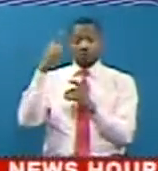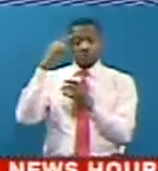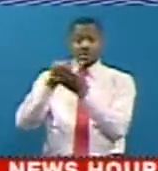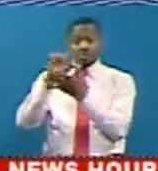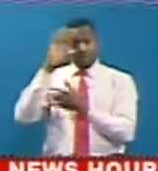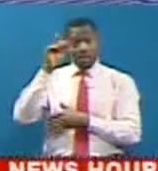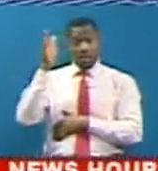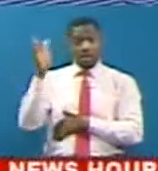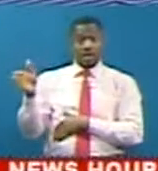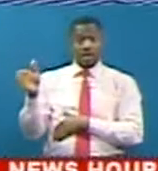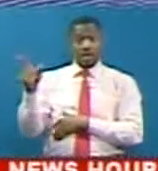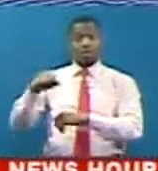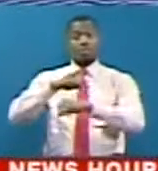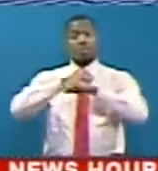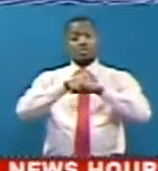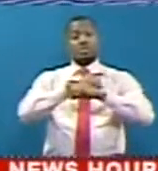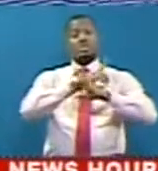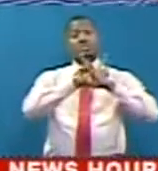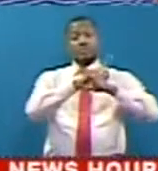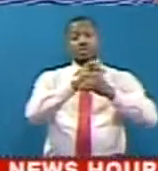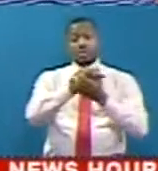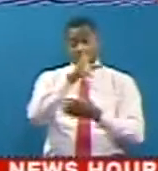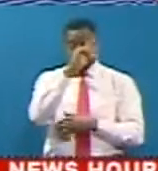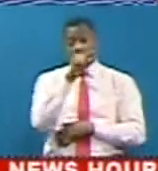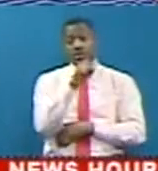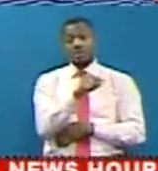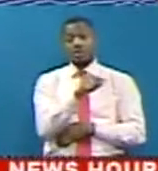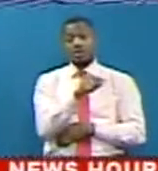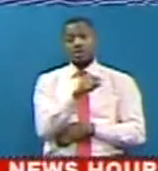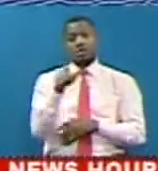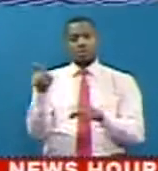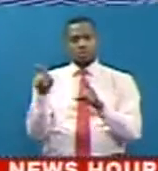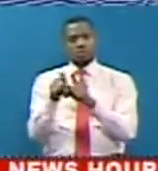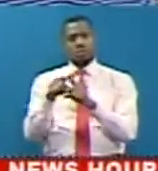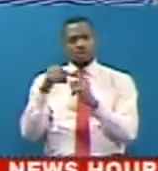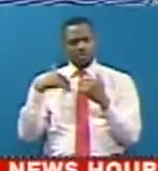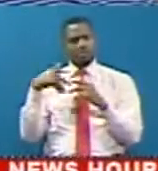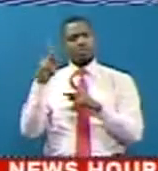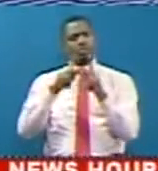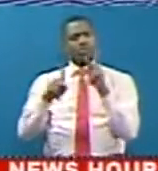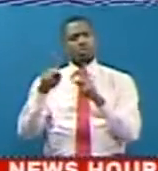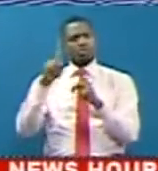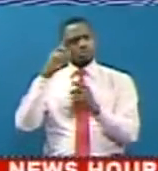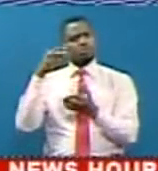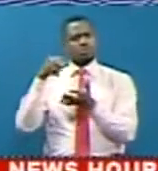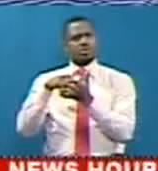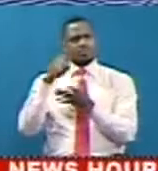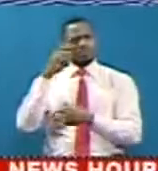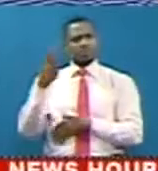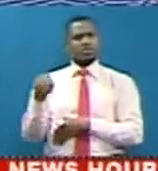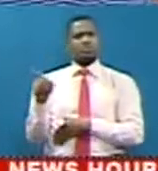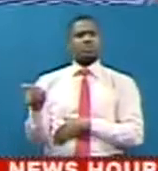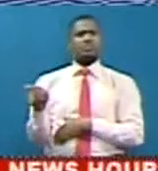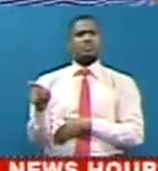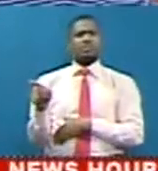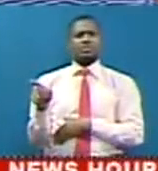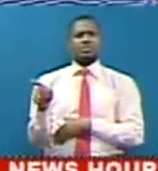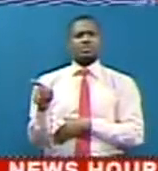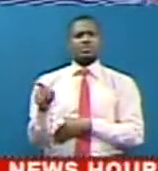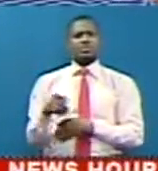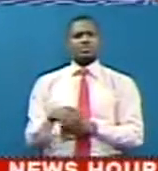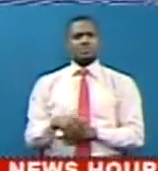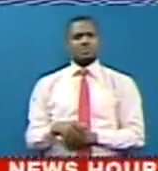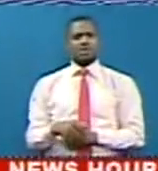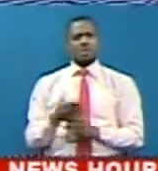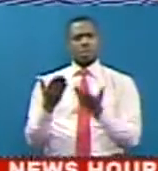Ajapon, protecting and defending him, they will also have people who will stand up for them.